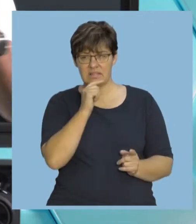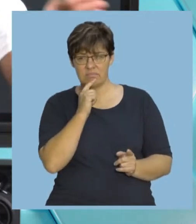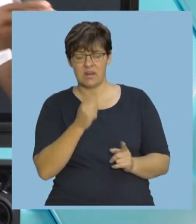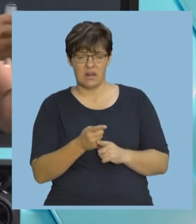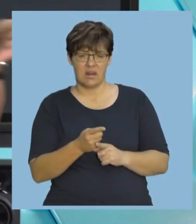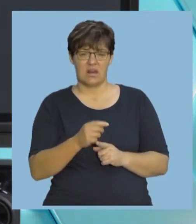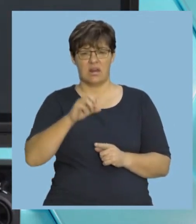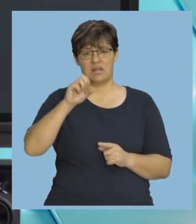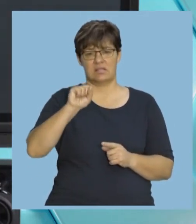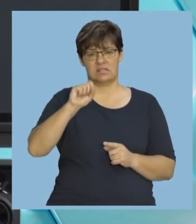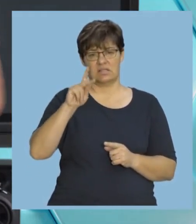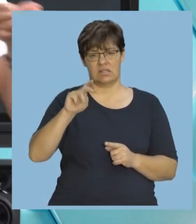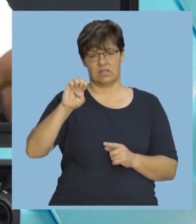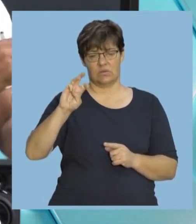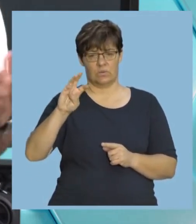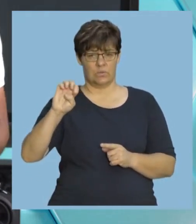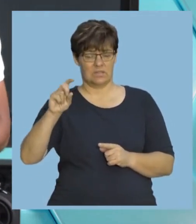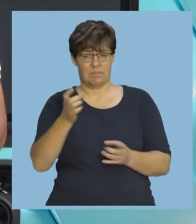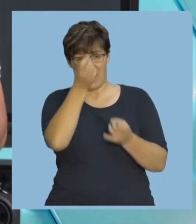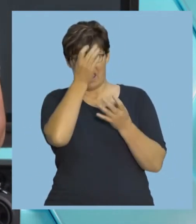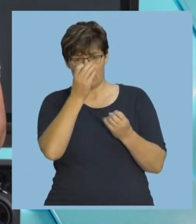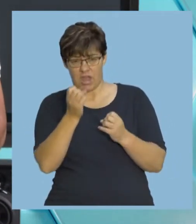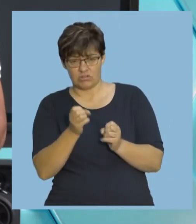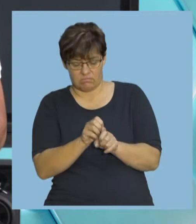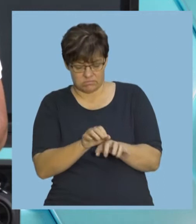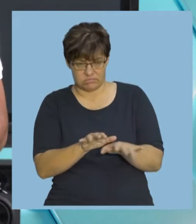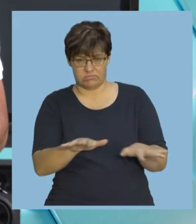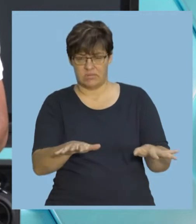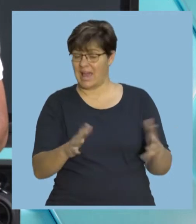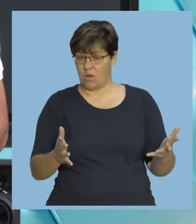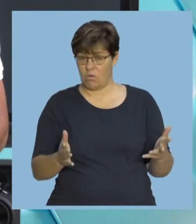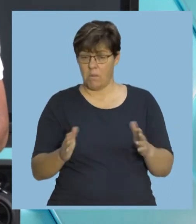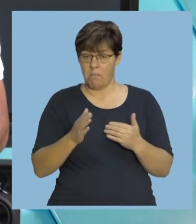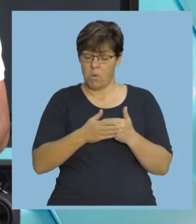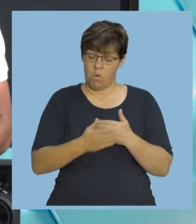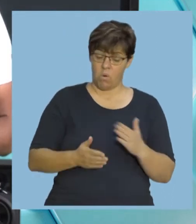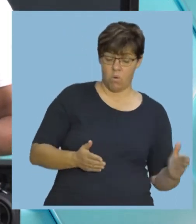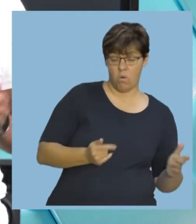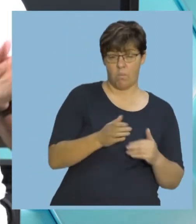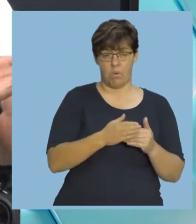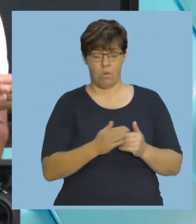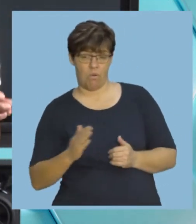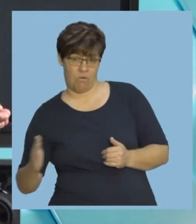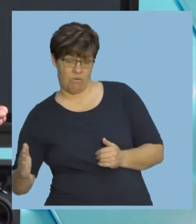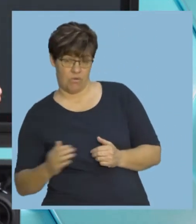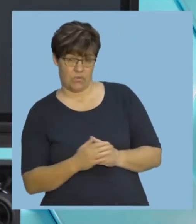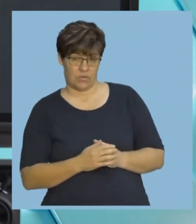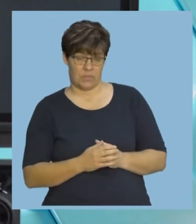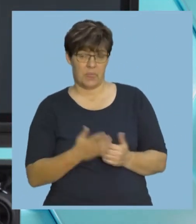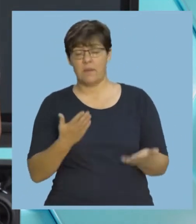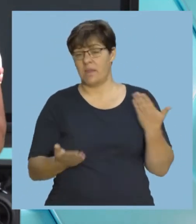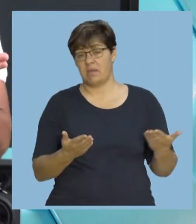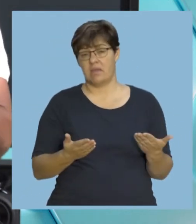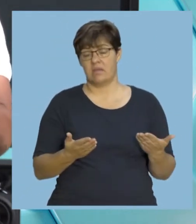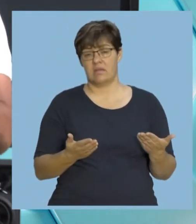the distribution of the data. Okay, that makes sense? It implies you can have